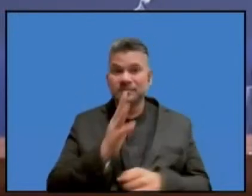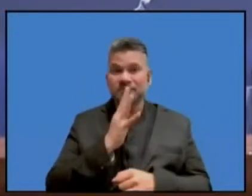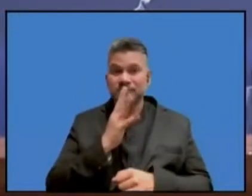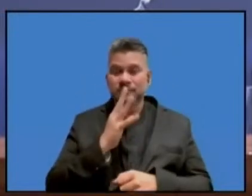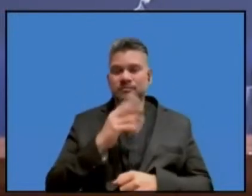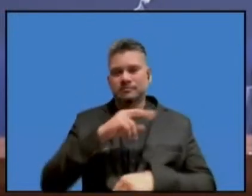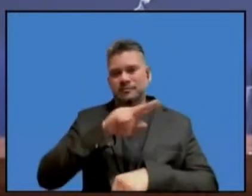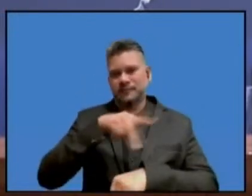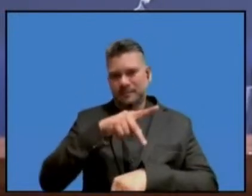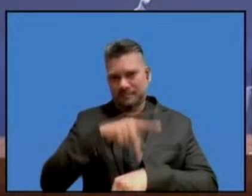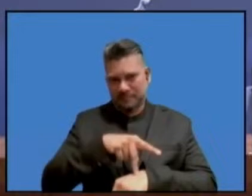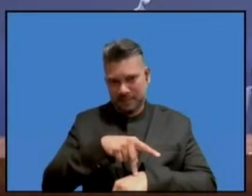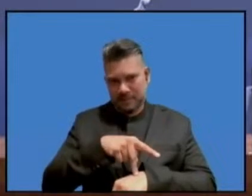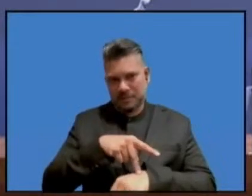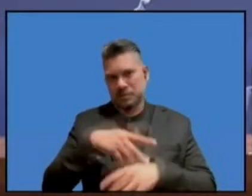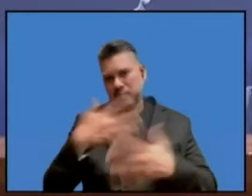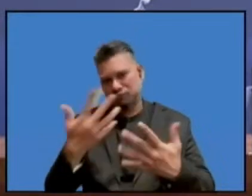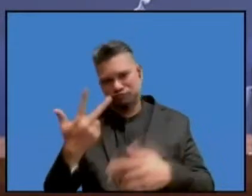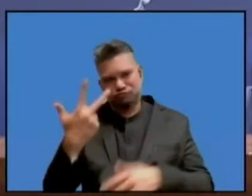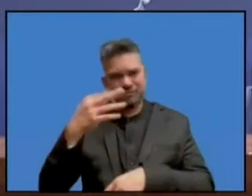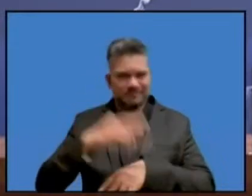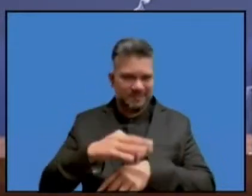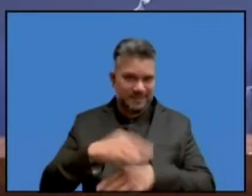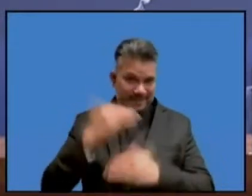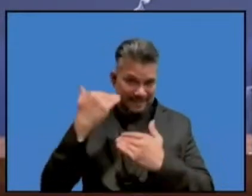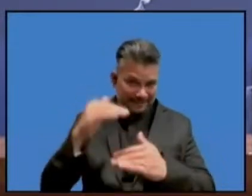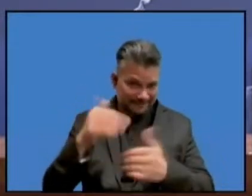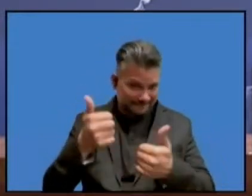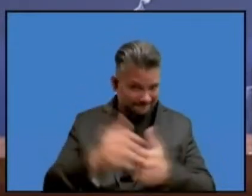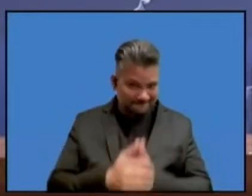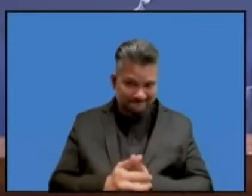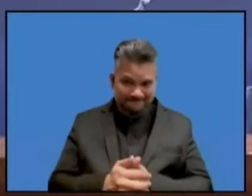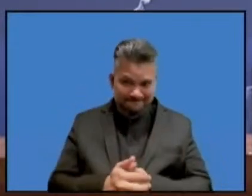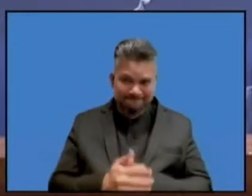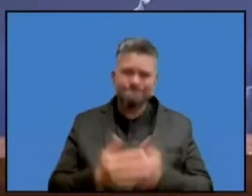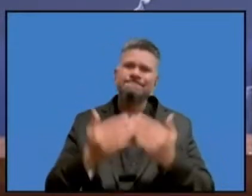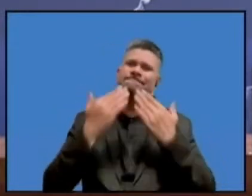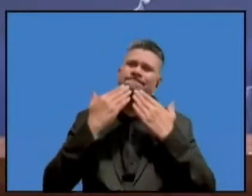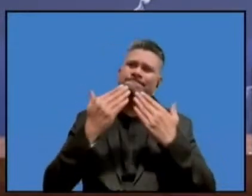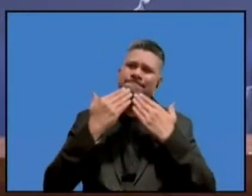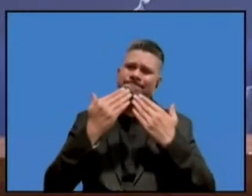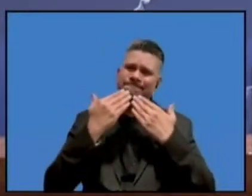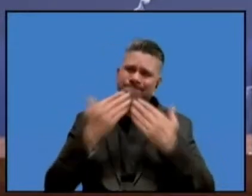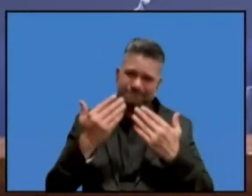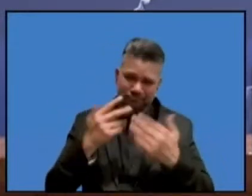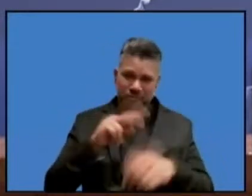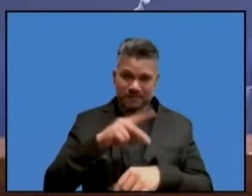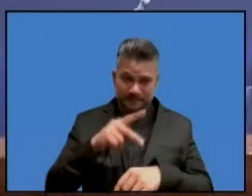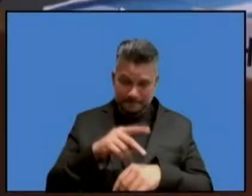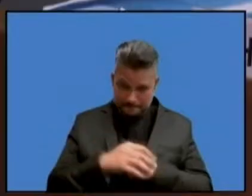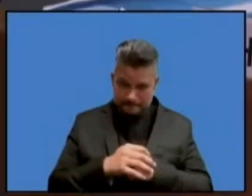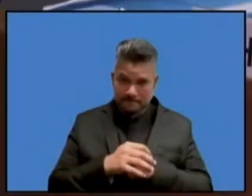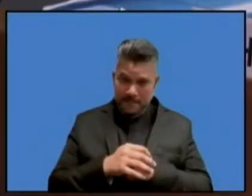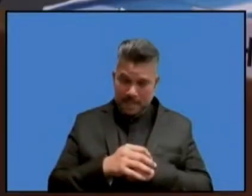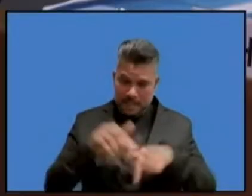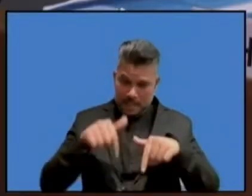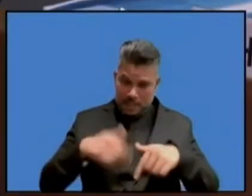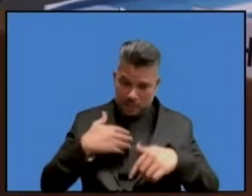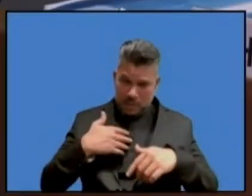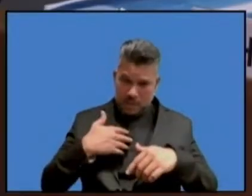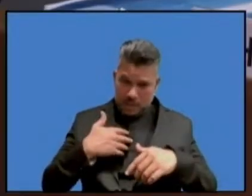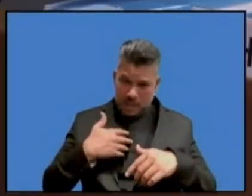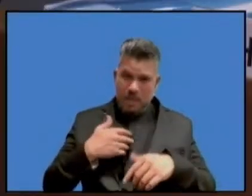be limited for 3 minutes. Thank you. Thank you, Madam Chair, for the opportunity to take the floor. Efforts to improve data information